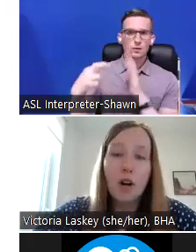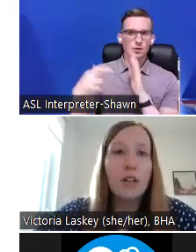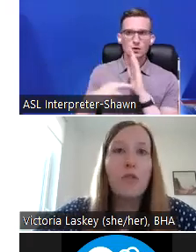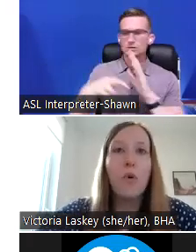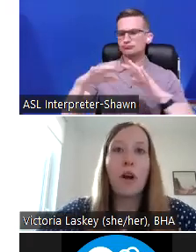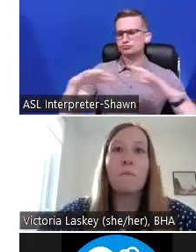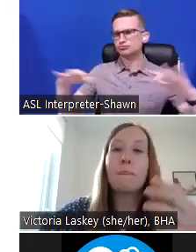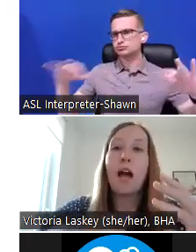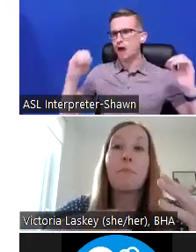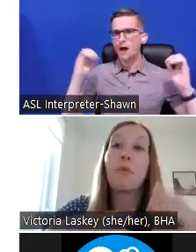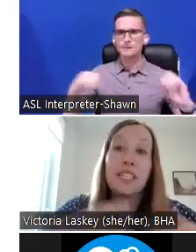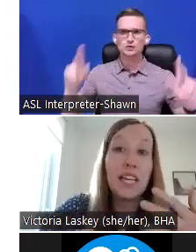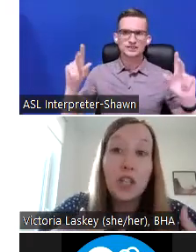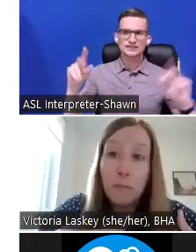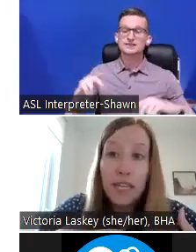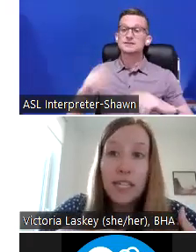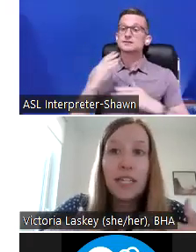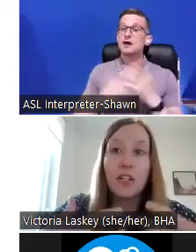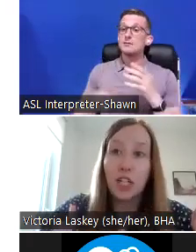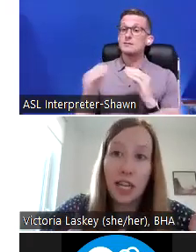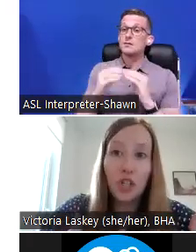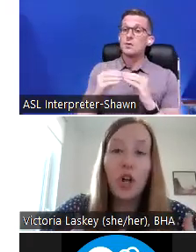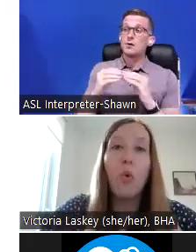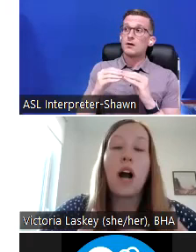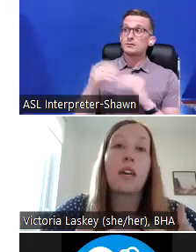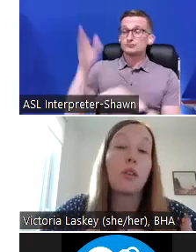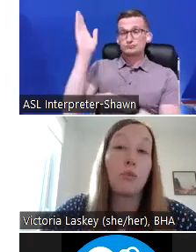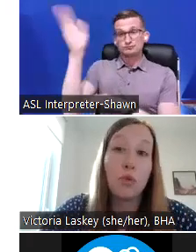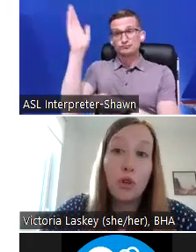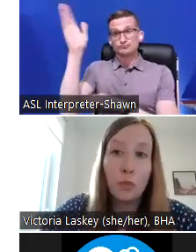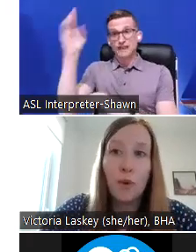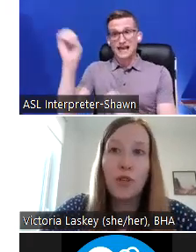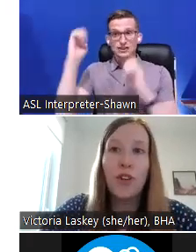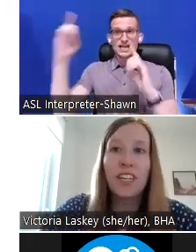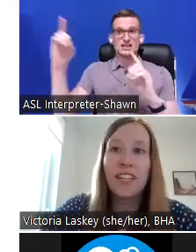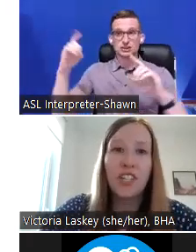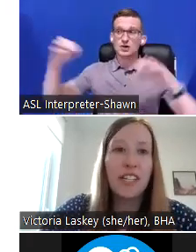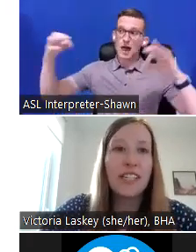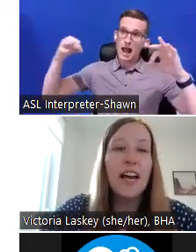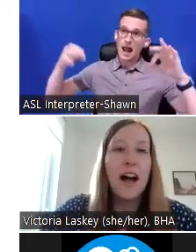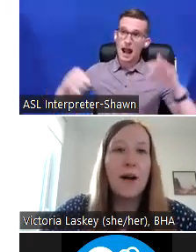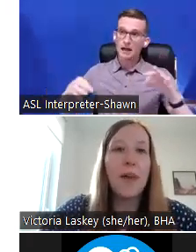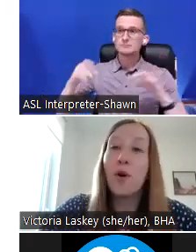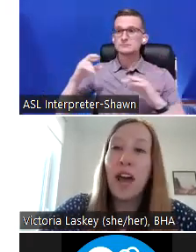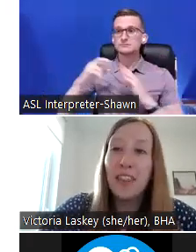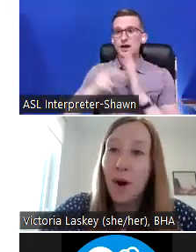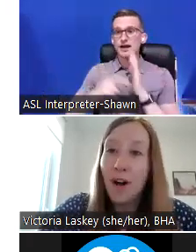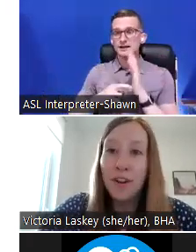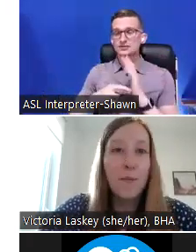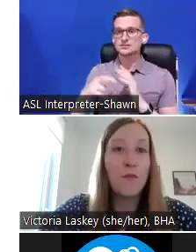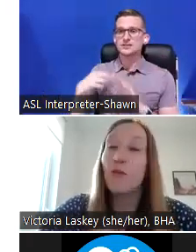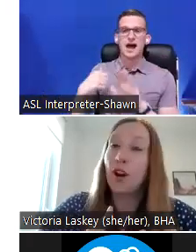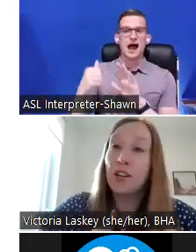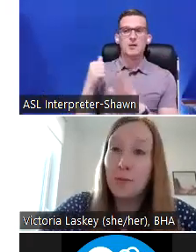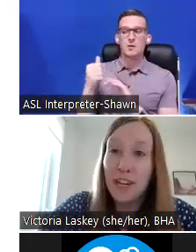Some are a little more presentation-based and educational, walking through those proposed regulations. I won't hide the ball.